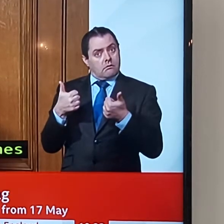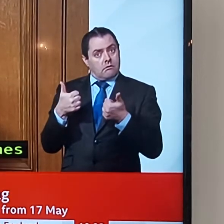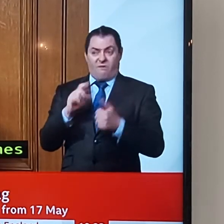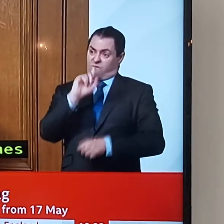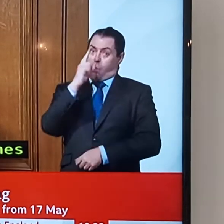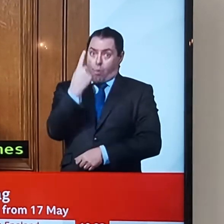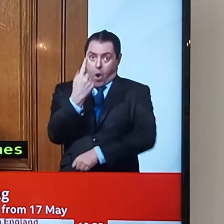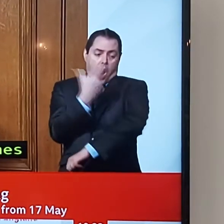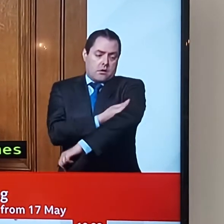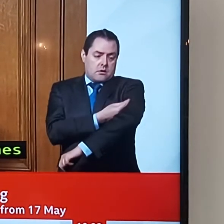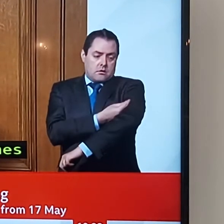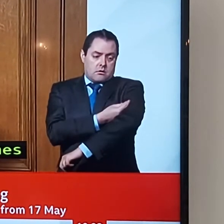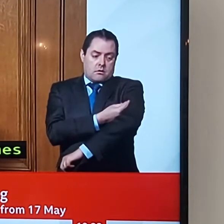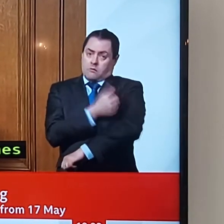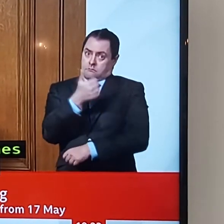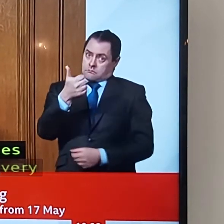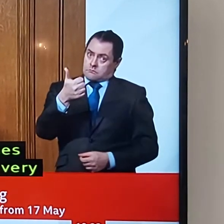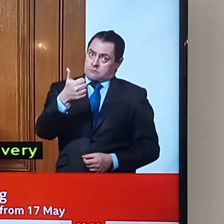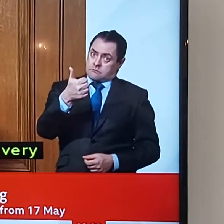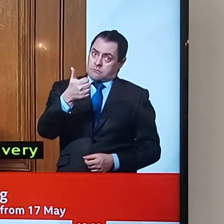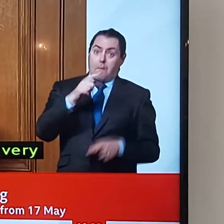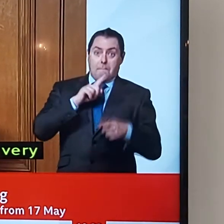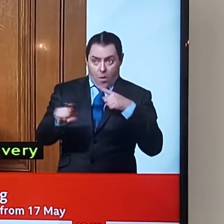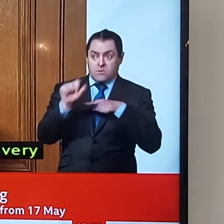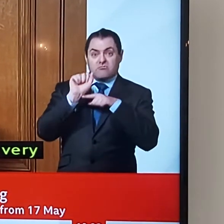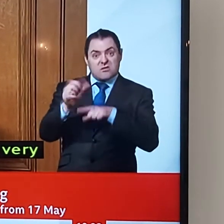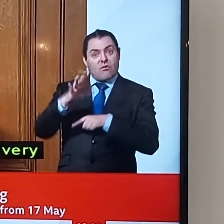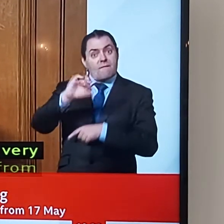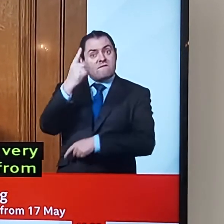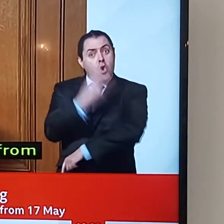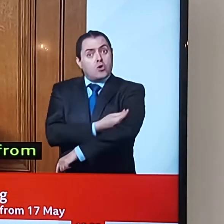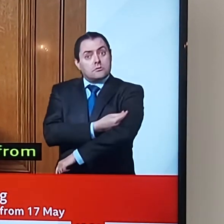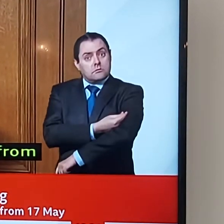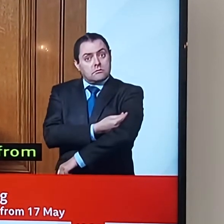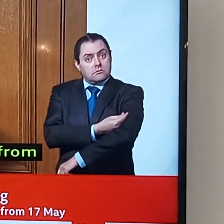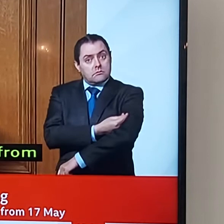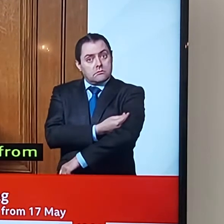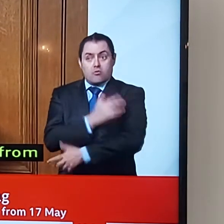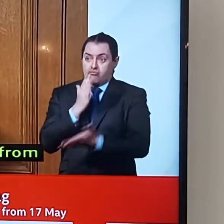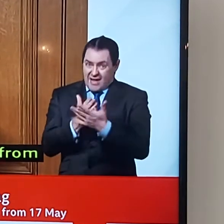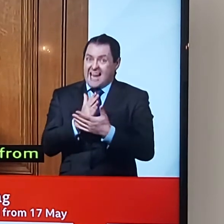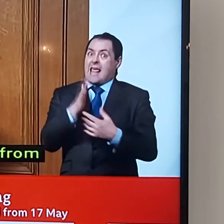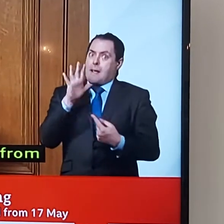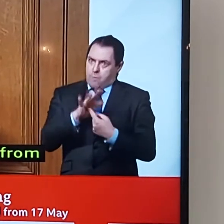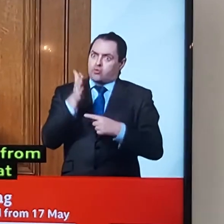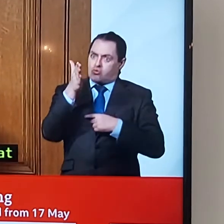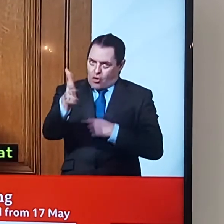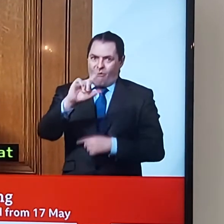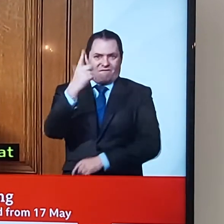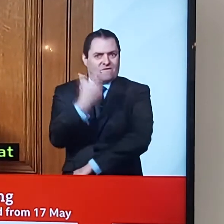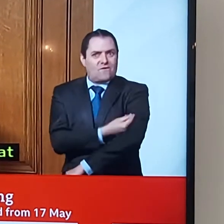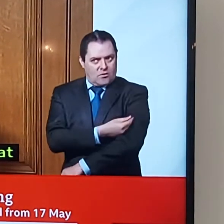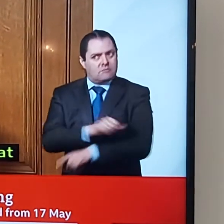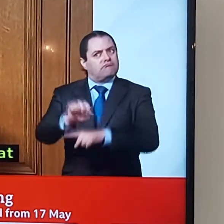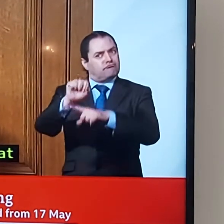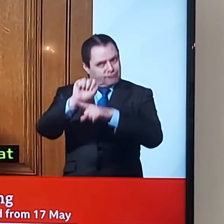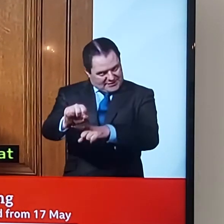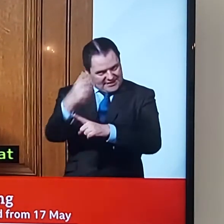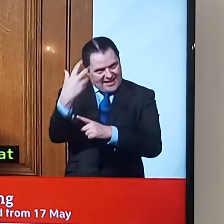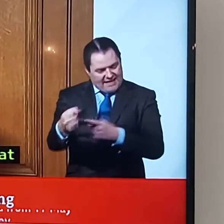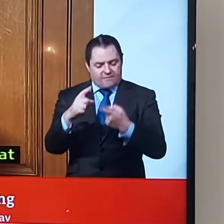fact, the great majority of protection is from the first dose. So very important people get their vaccination. Secondly, the data